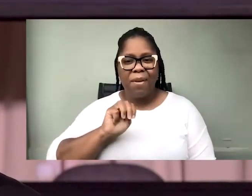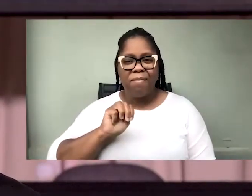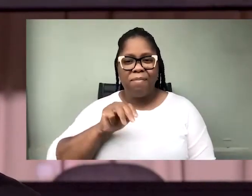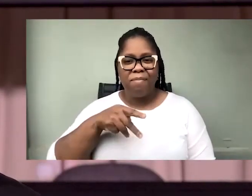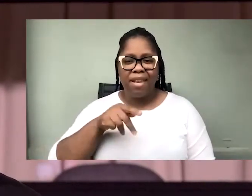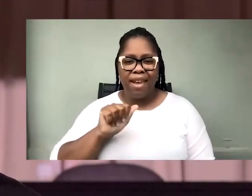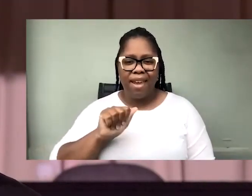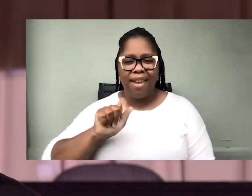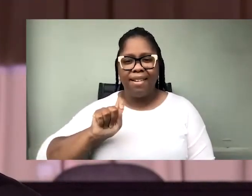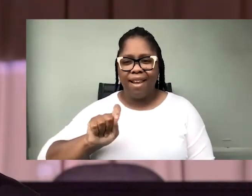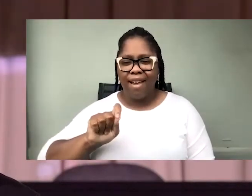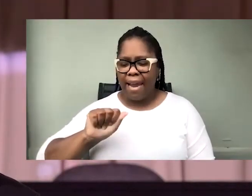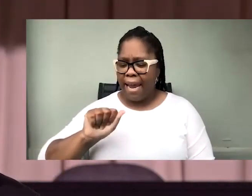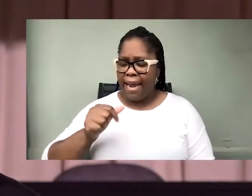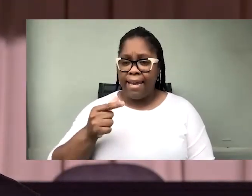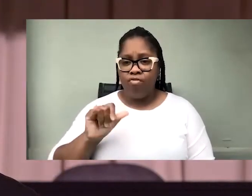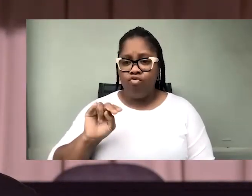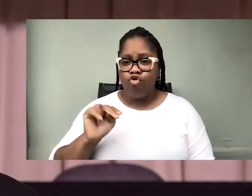mpa.aging.ca.gov. So